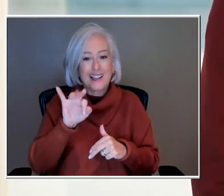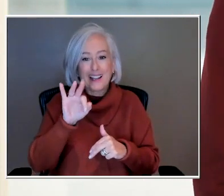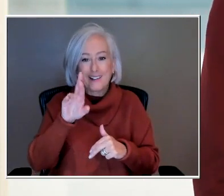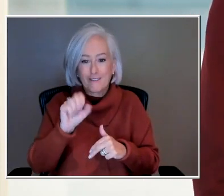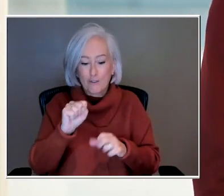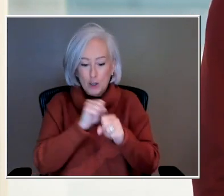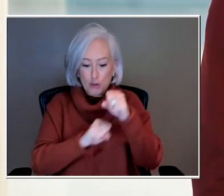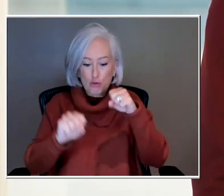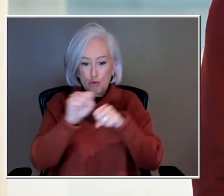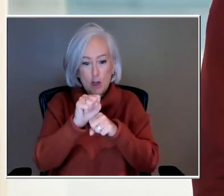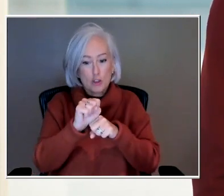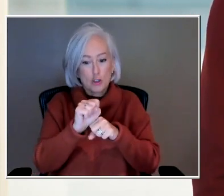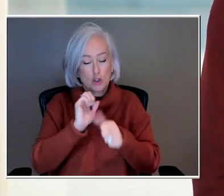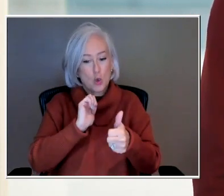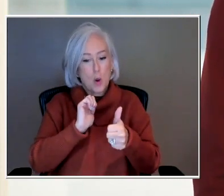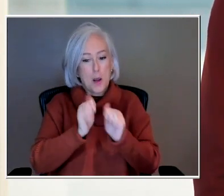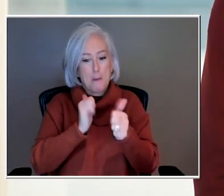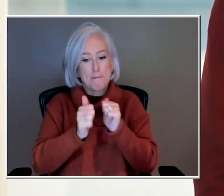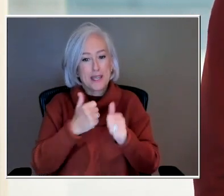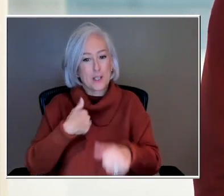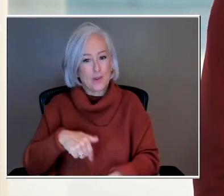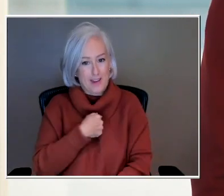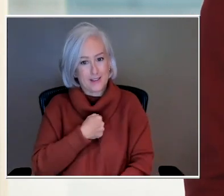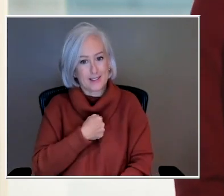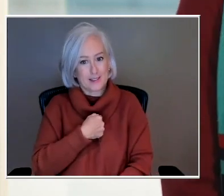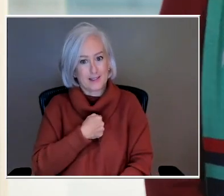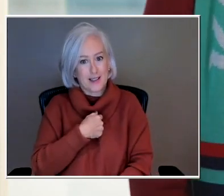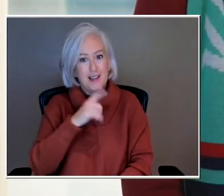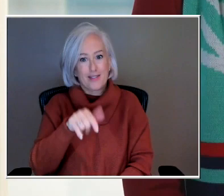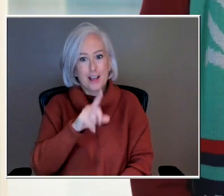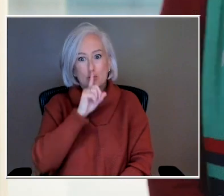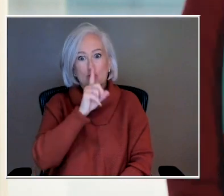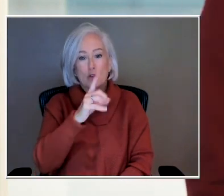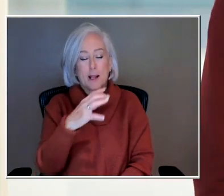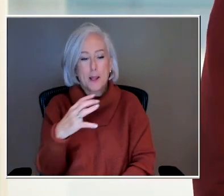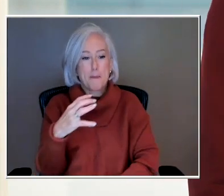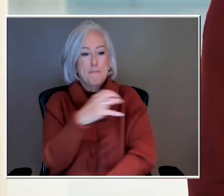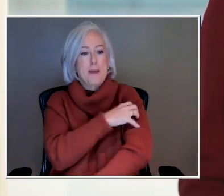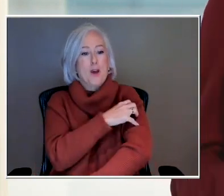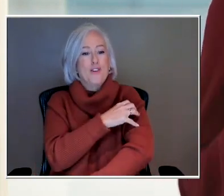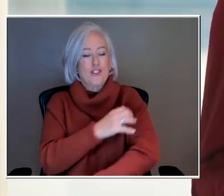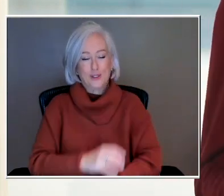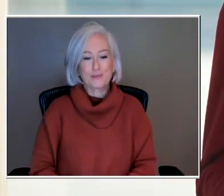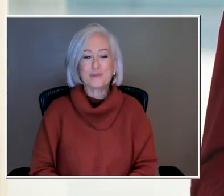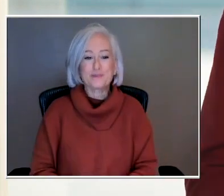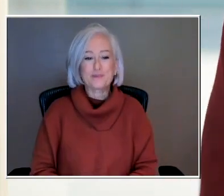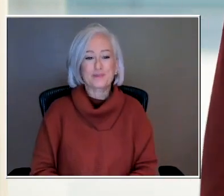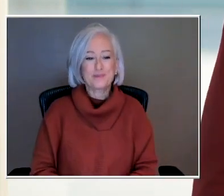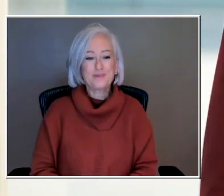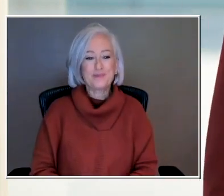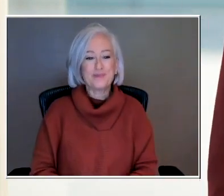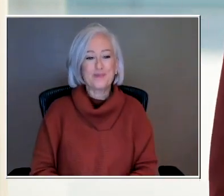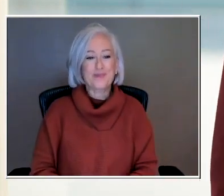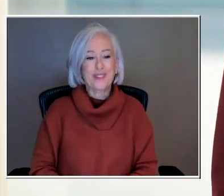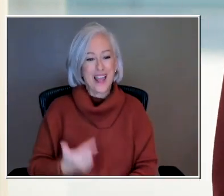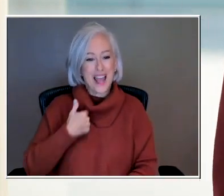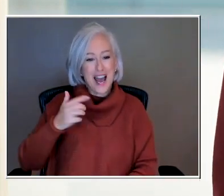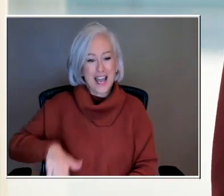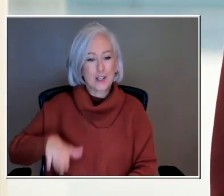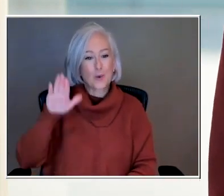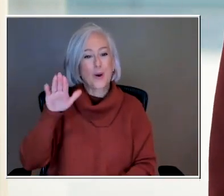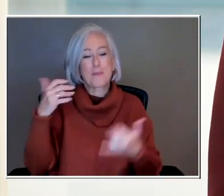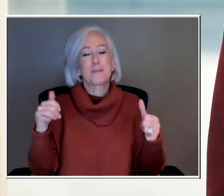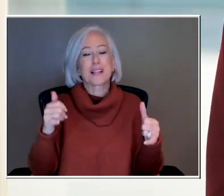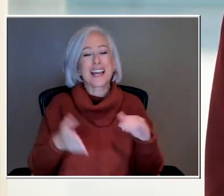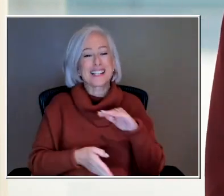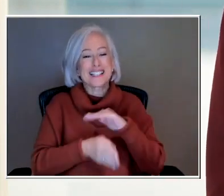think, that is something that's really powerful. I think I grew up playing soccer. Not